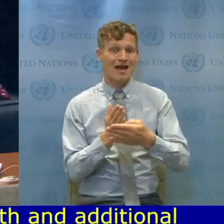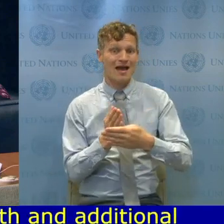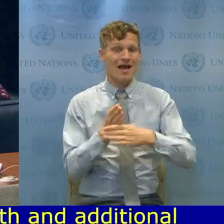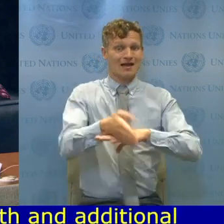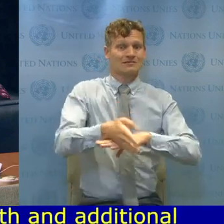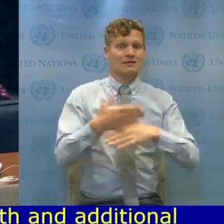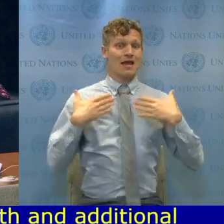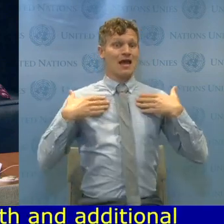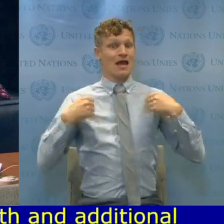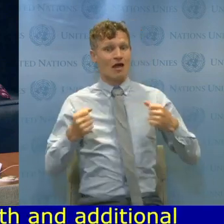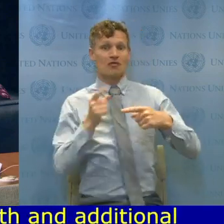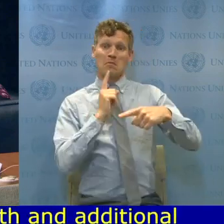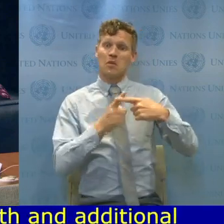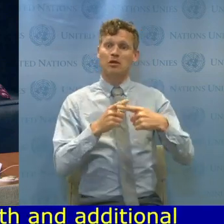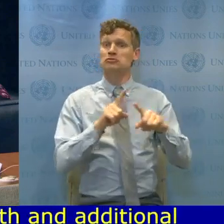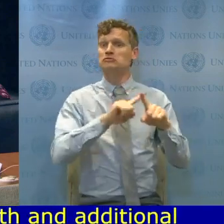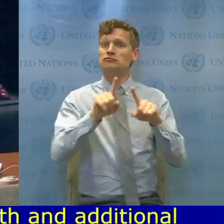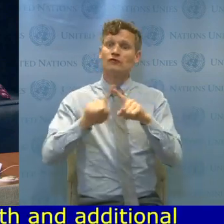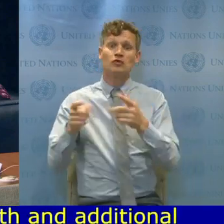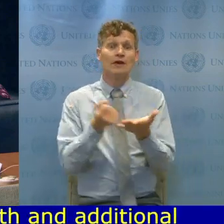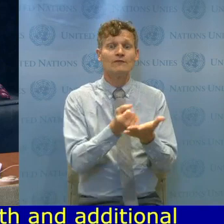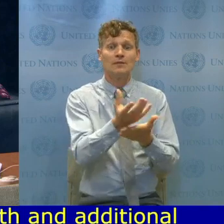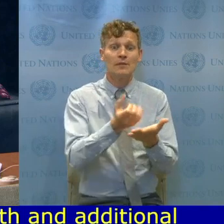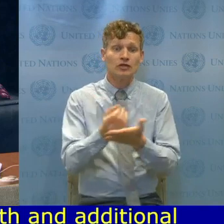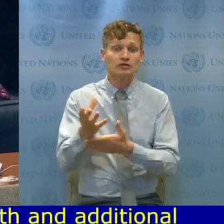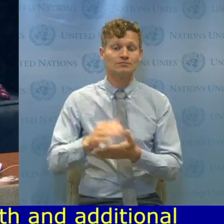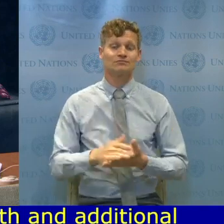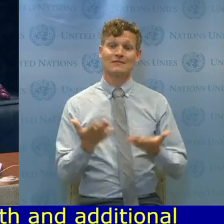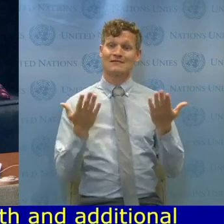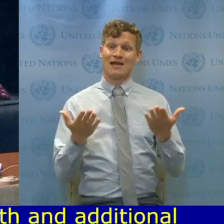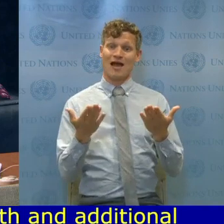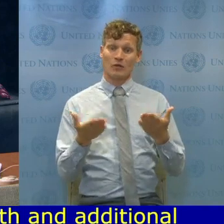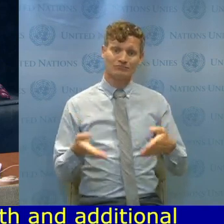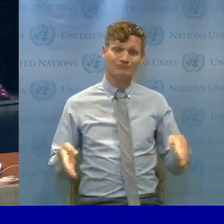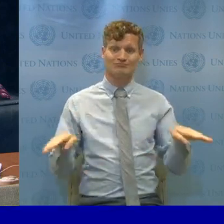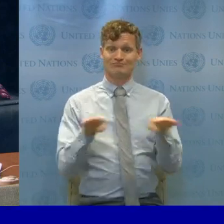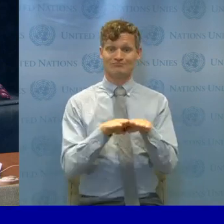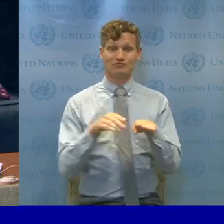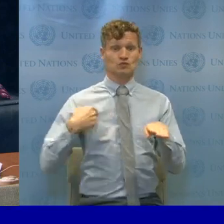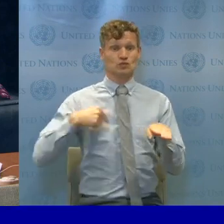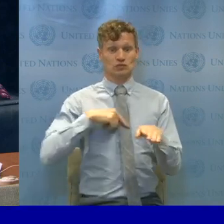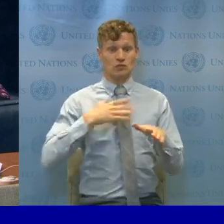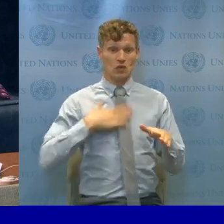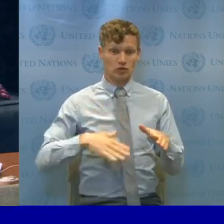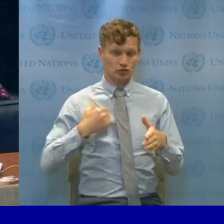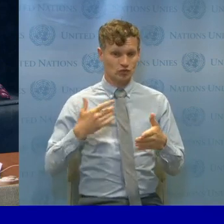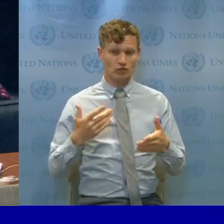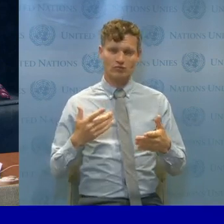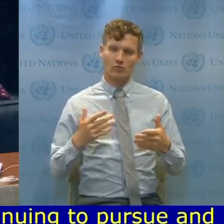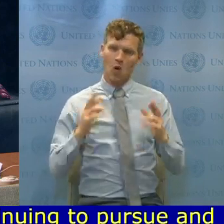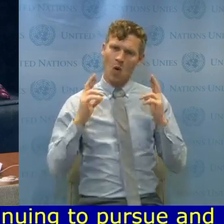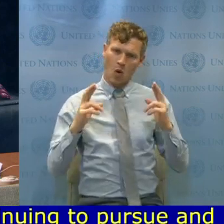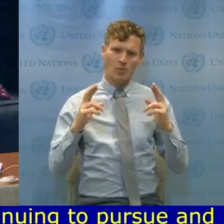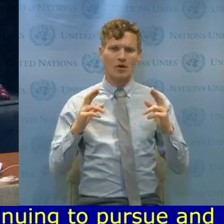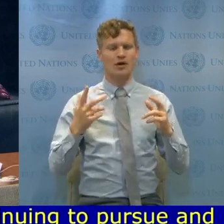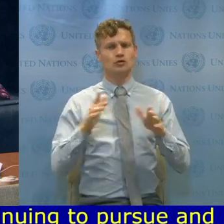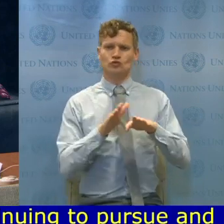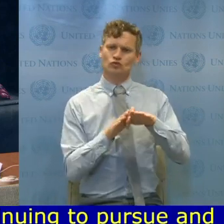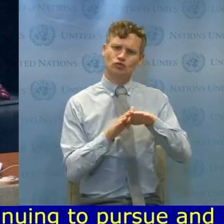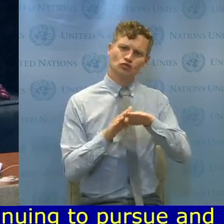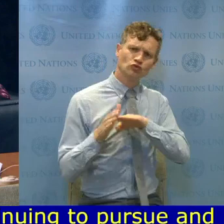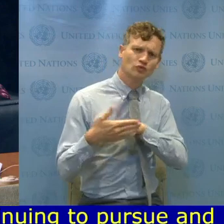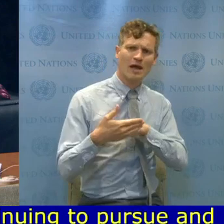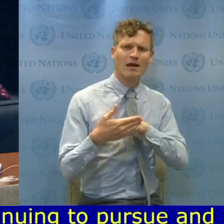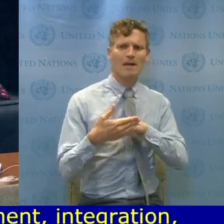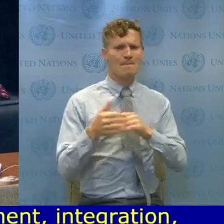heighten efforts for empowerment, integration, and participation in all facets of life as we strive to make Jamaica the place of choice to live, work, and